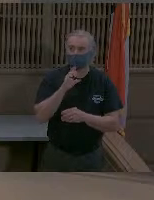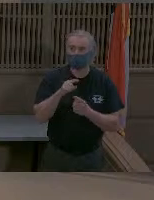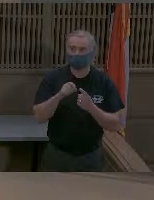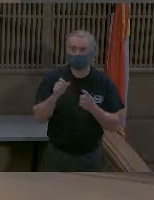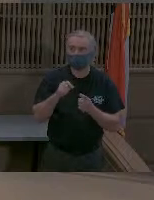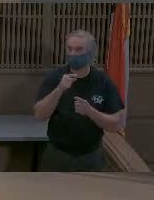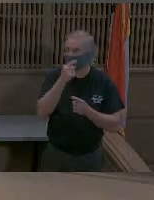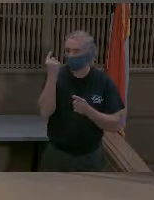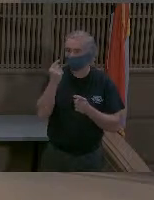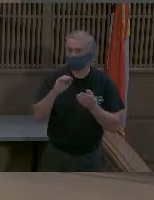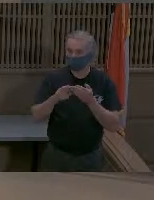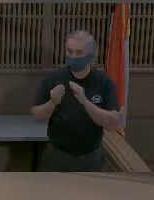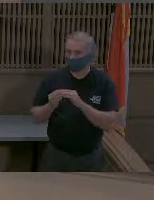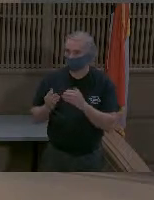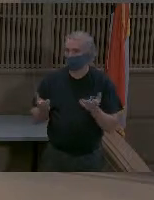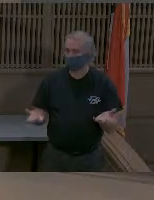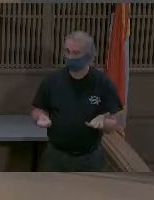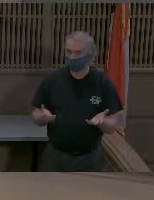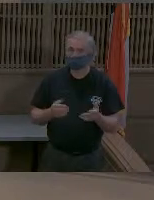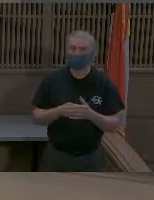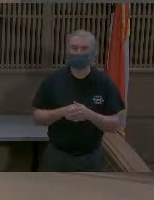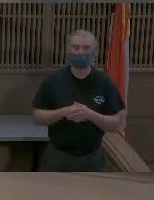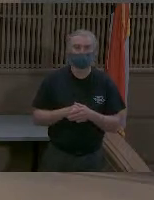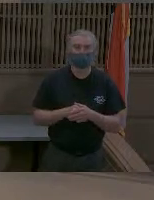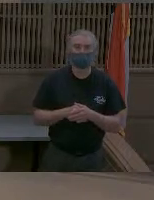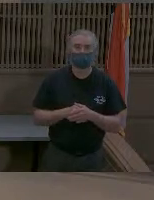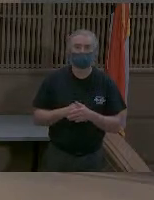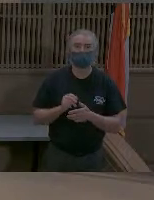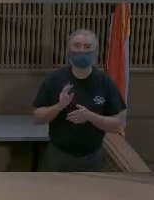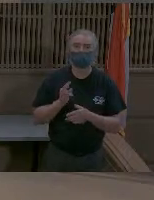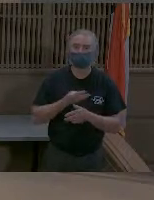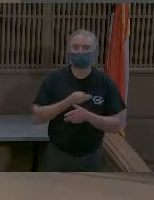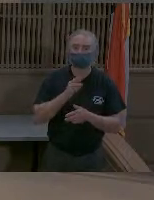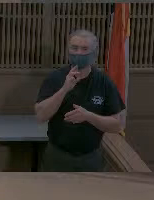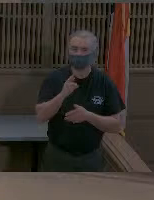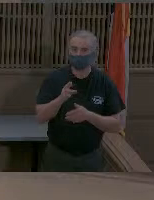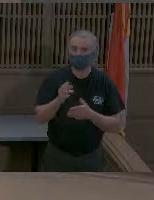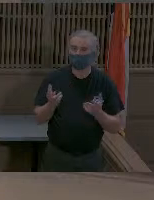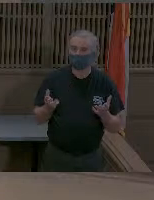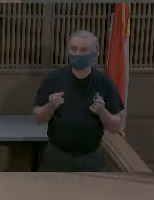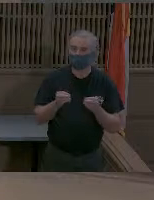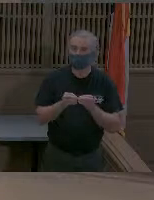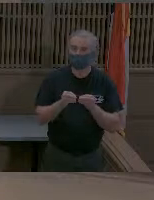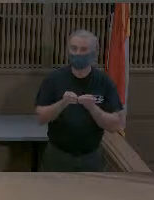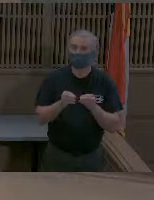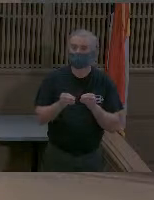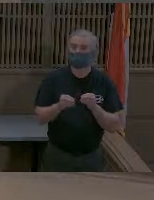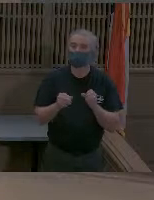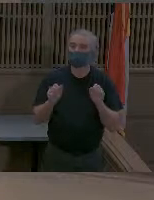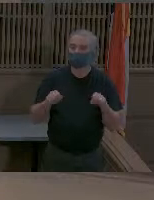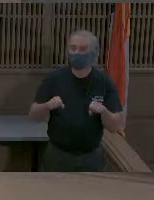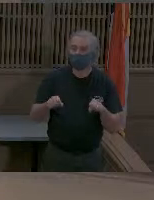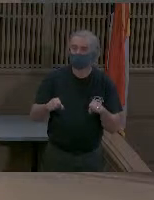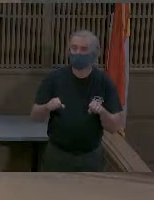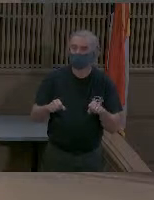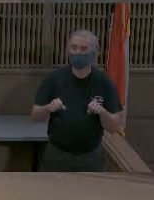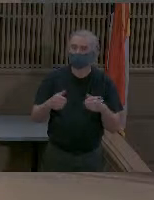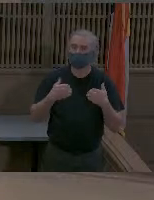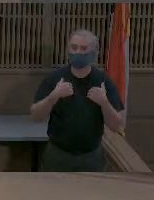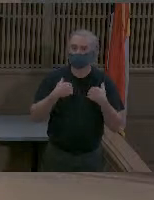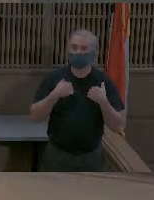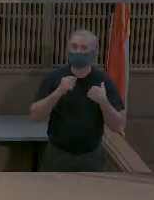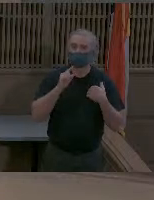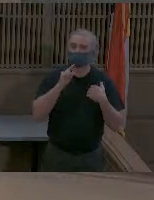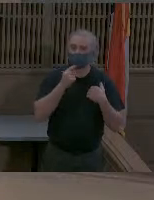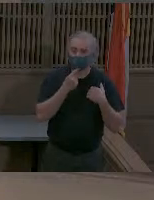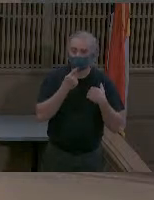American community, we are more likely to have serious complications